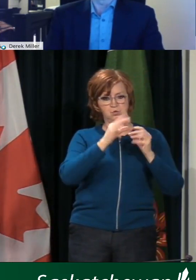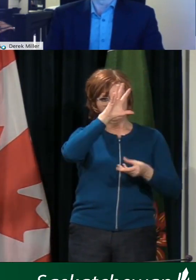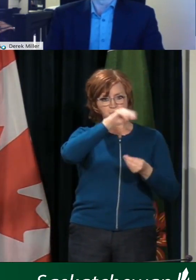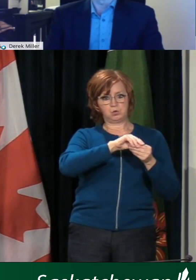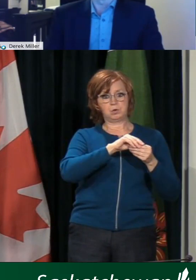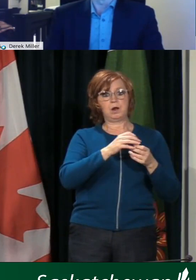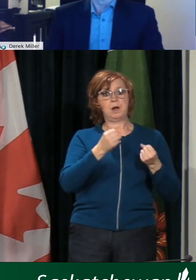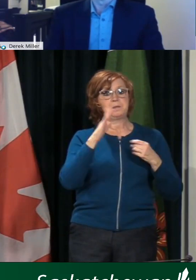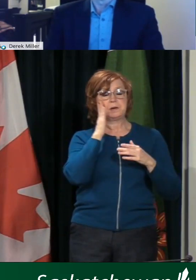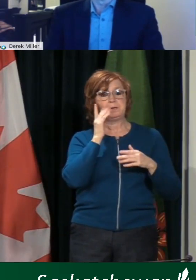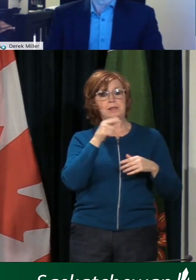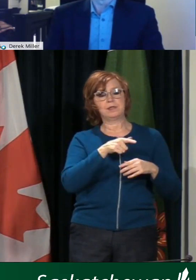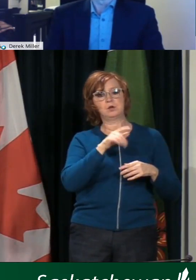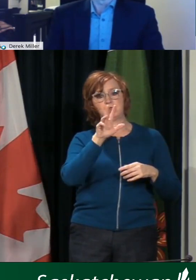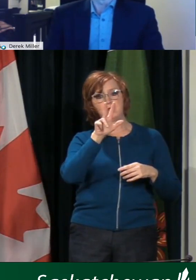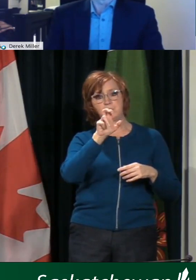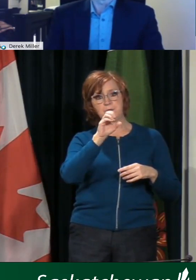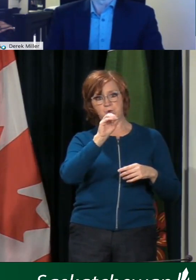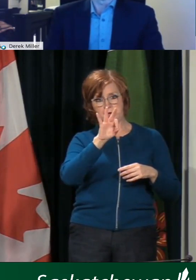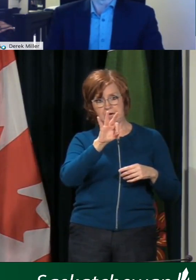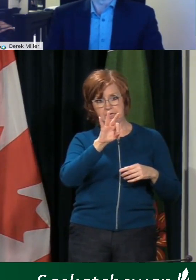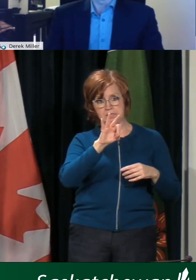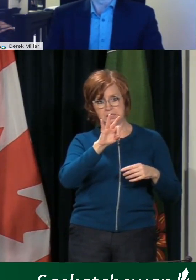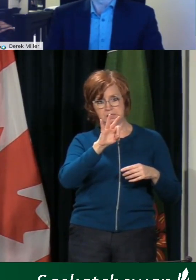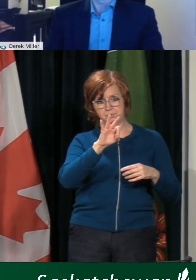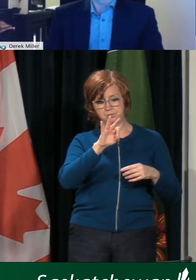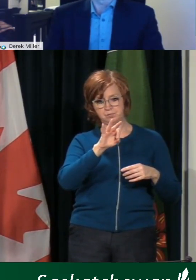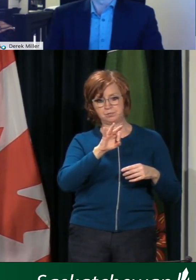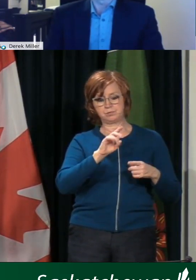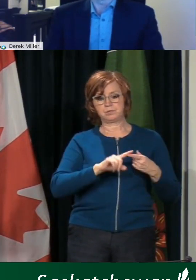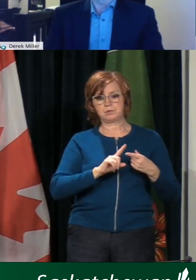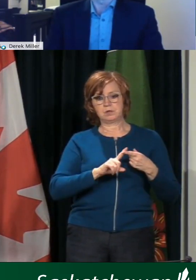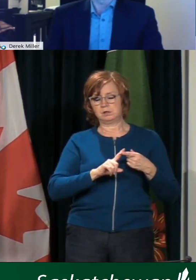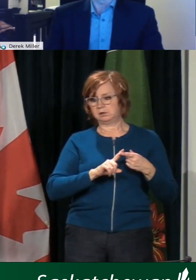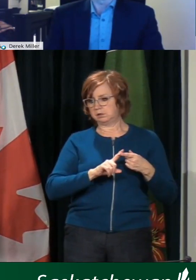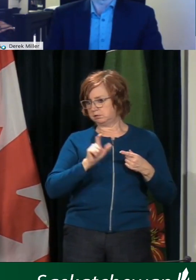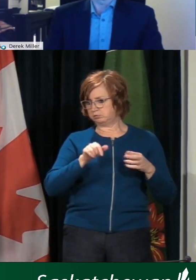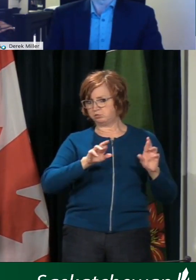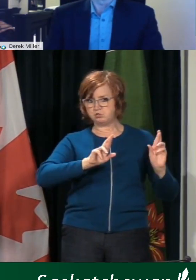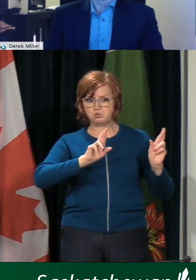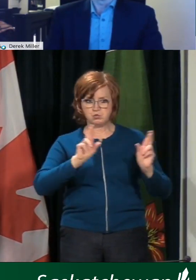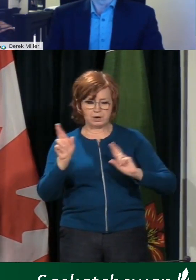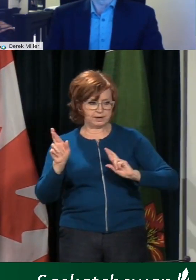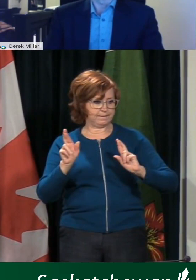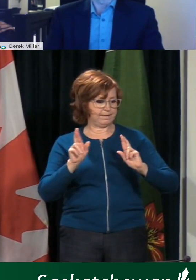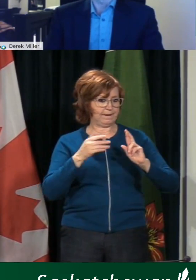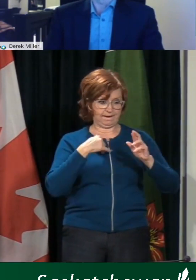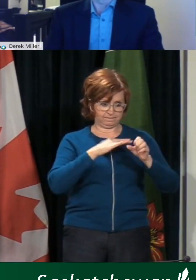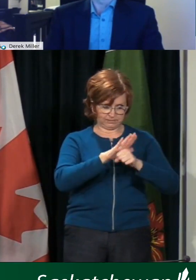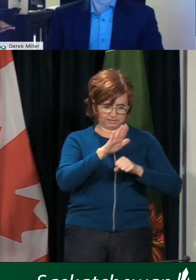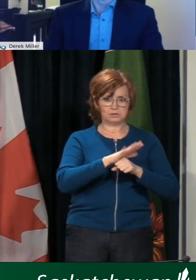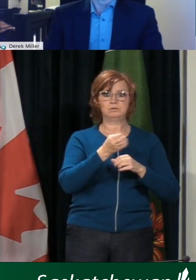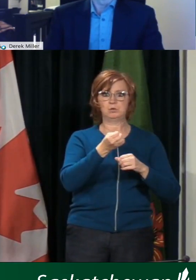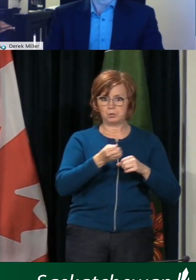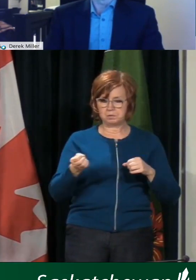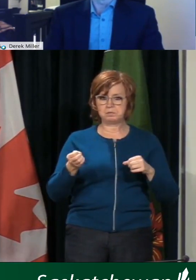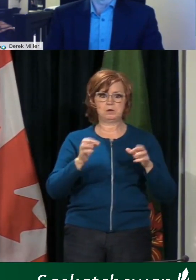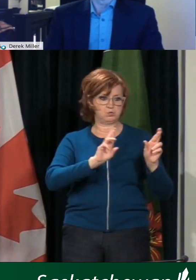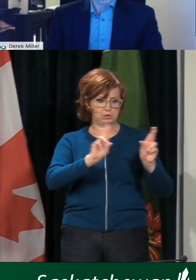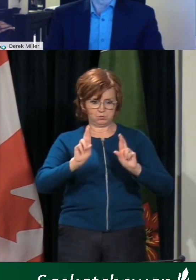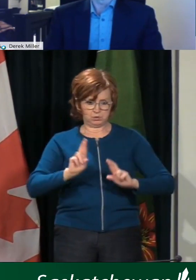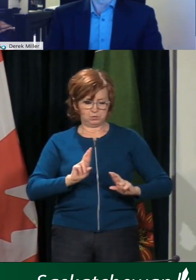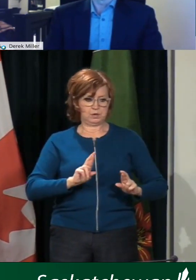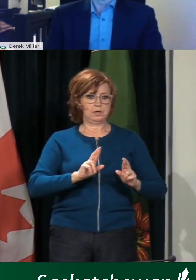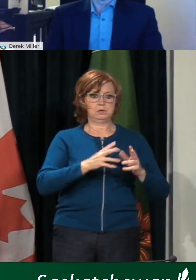309 total, where we would perform all the base infrastructure requirements to prepare for activation, purchase all